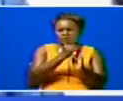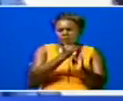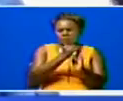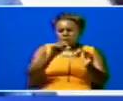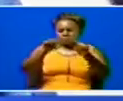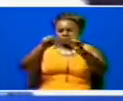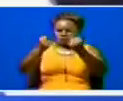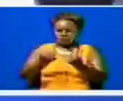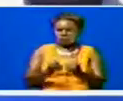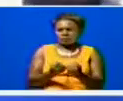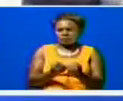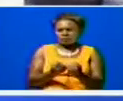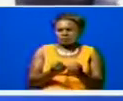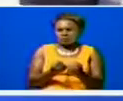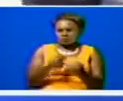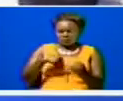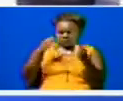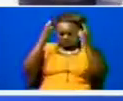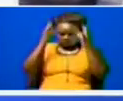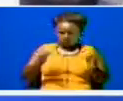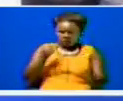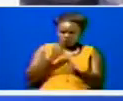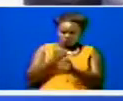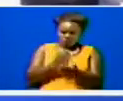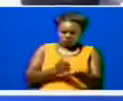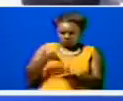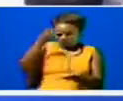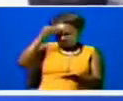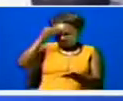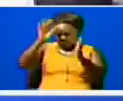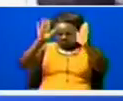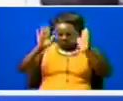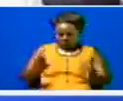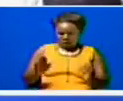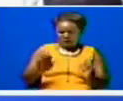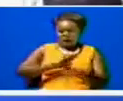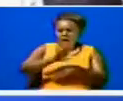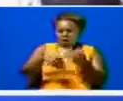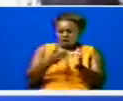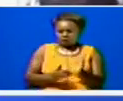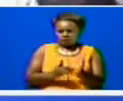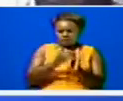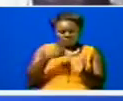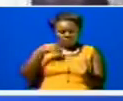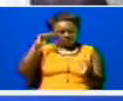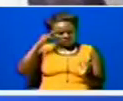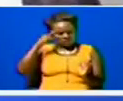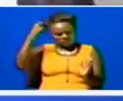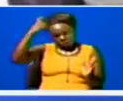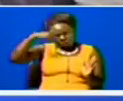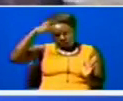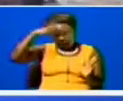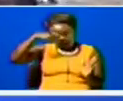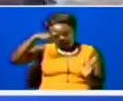the society, I decided to make sure that education is key in all our development initiatives. So I thought it wise